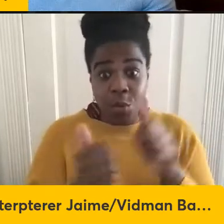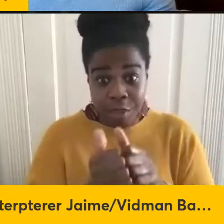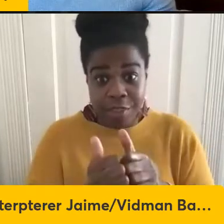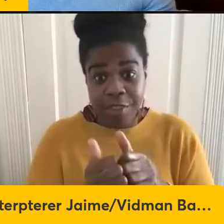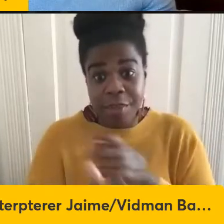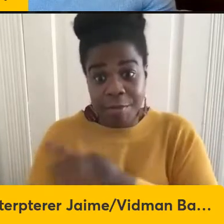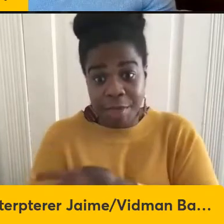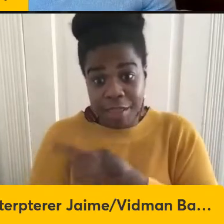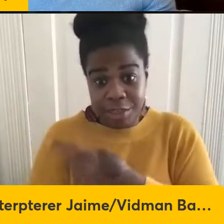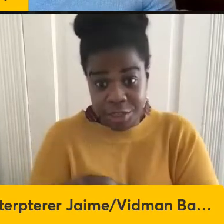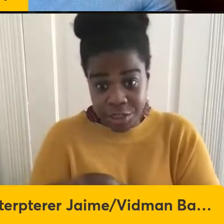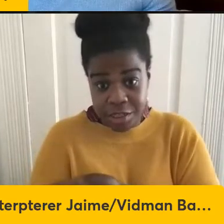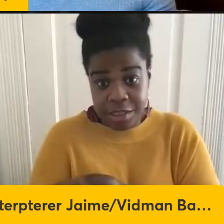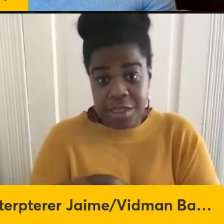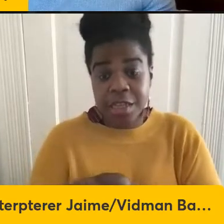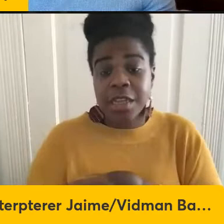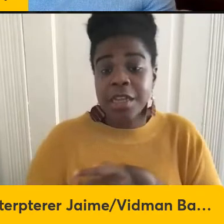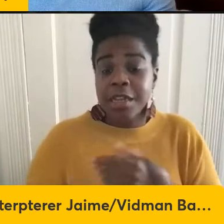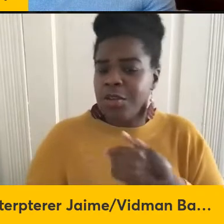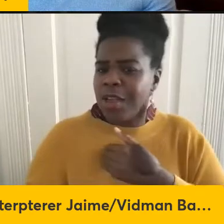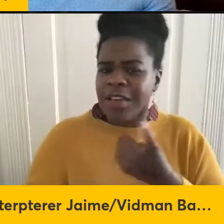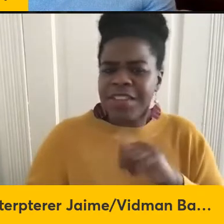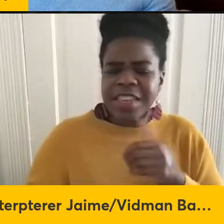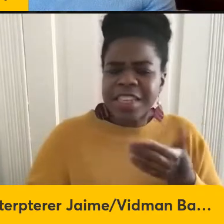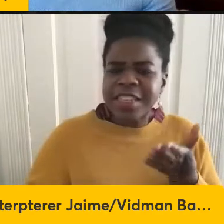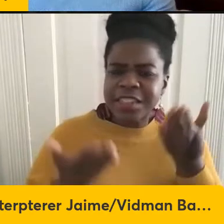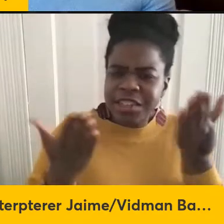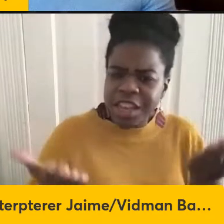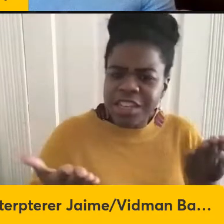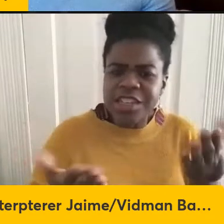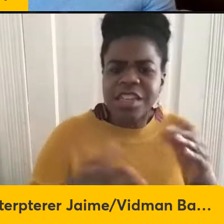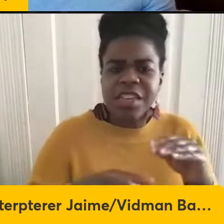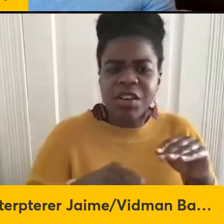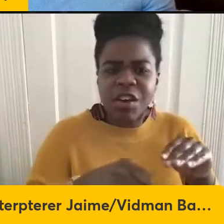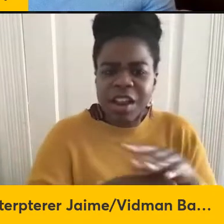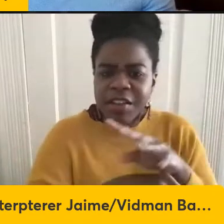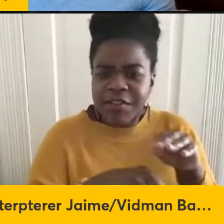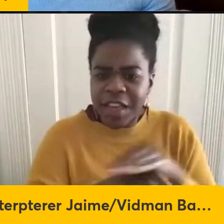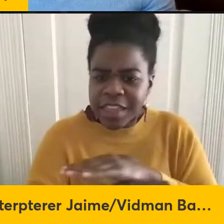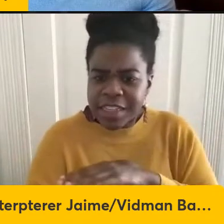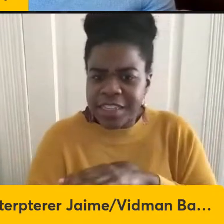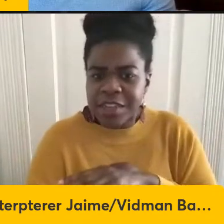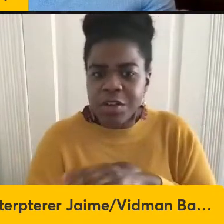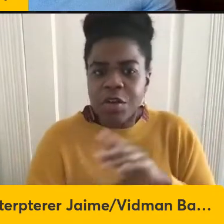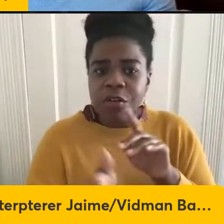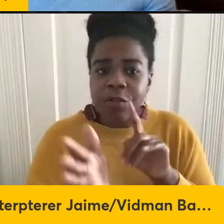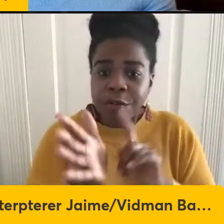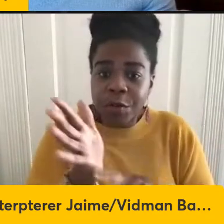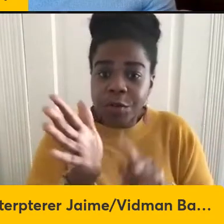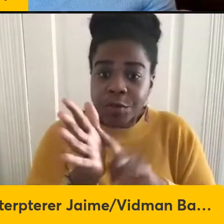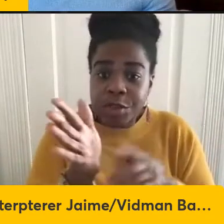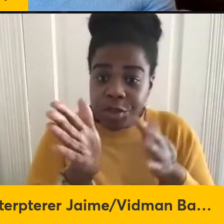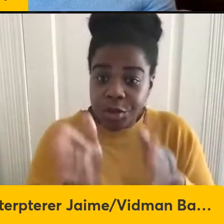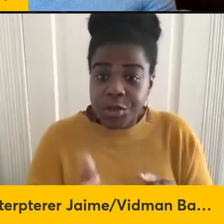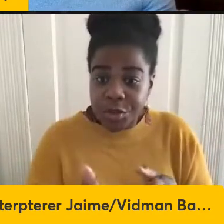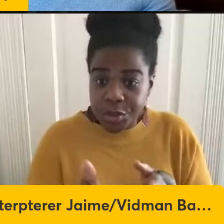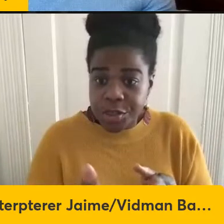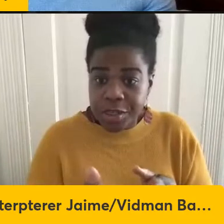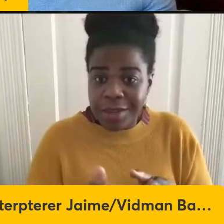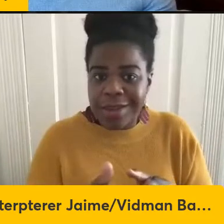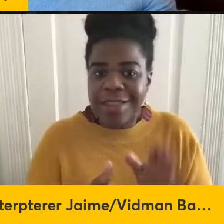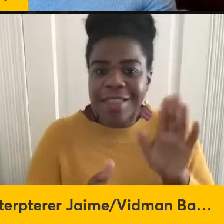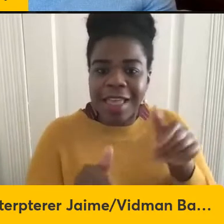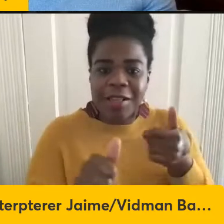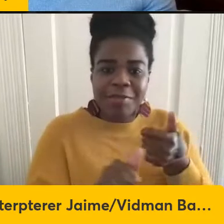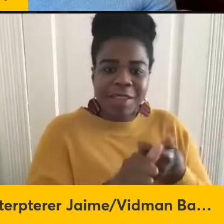Do you have any suggestions or advice for researchers who are doing the kind of